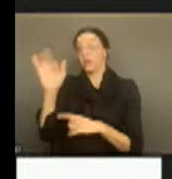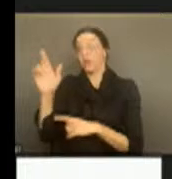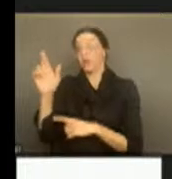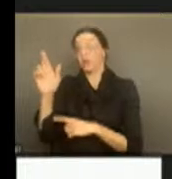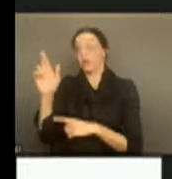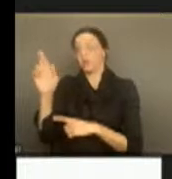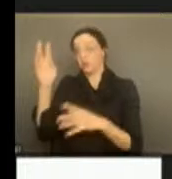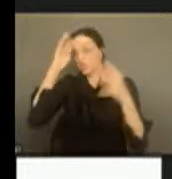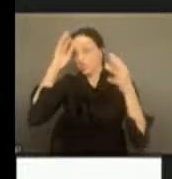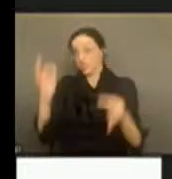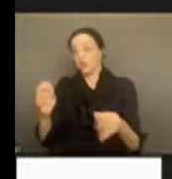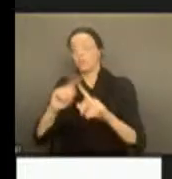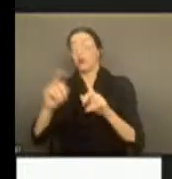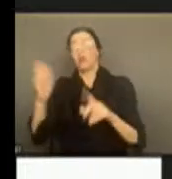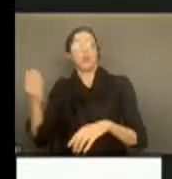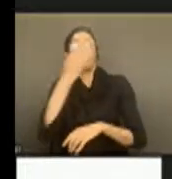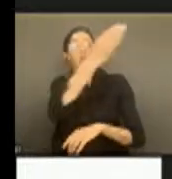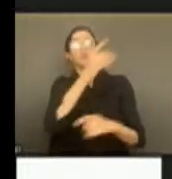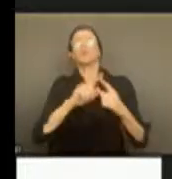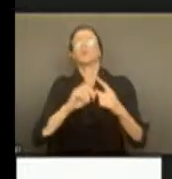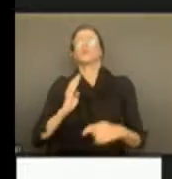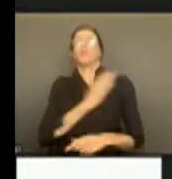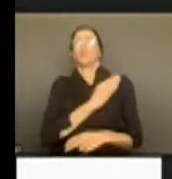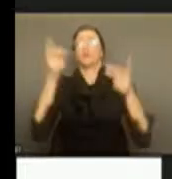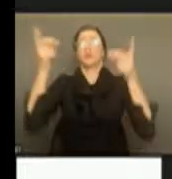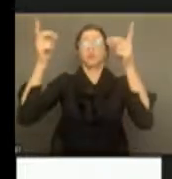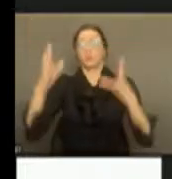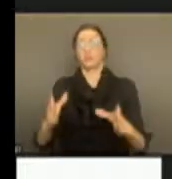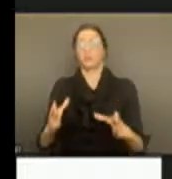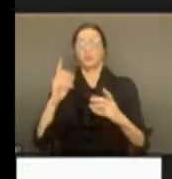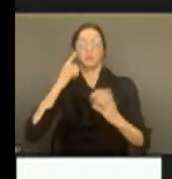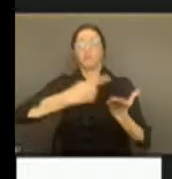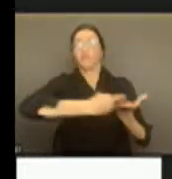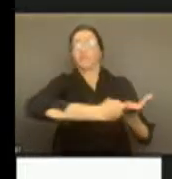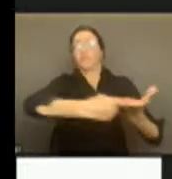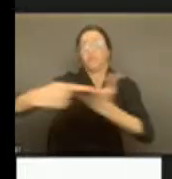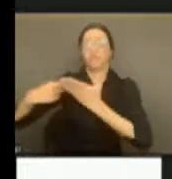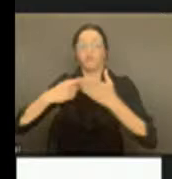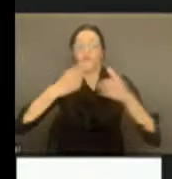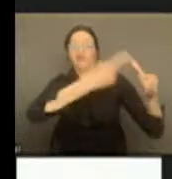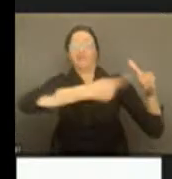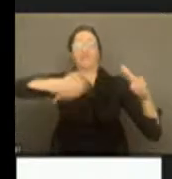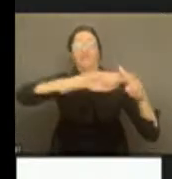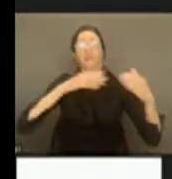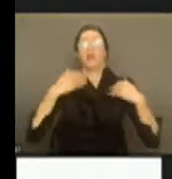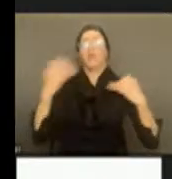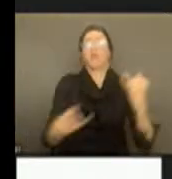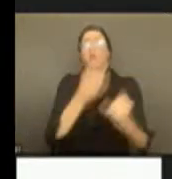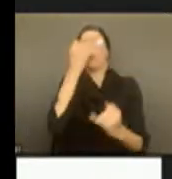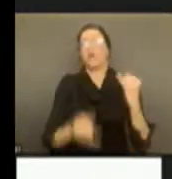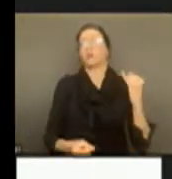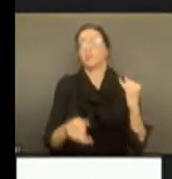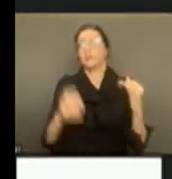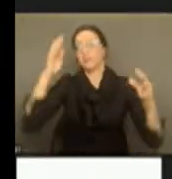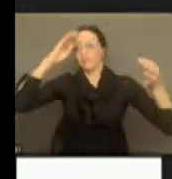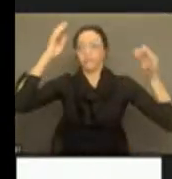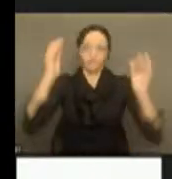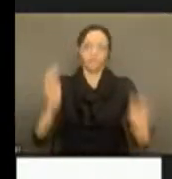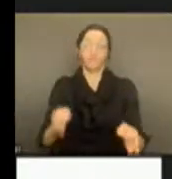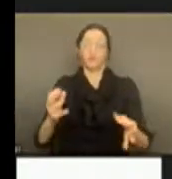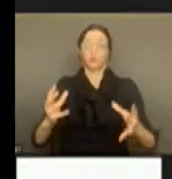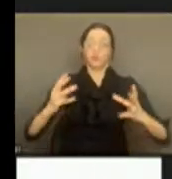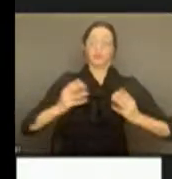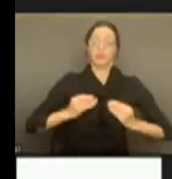ultimate decision-making power whether to accept the budget as is or make a modification or changes.